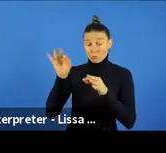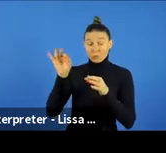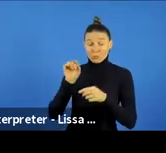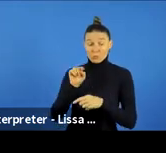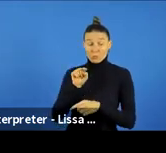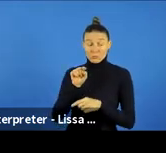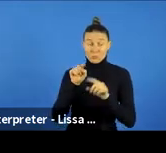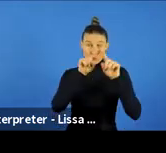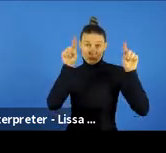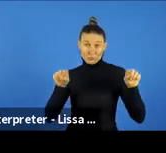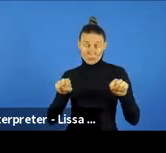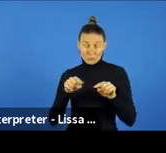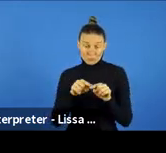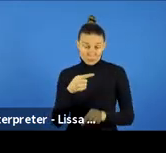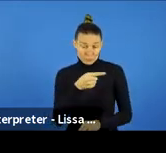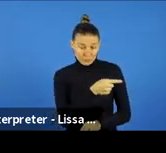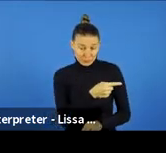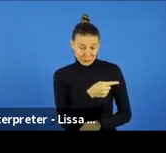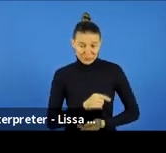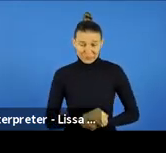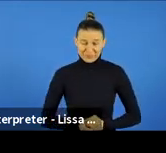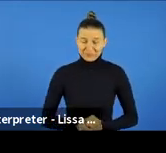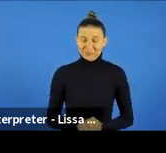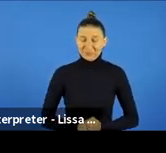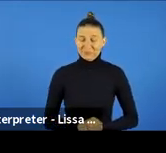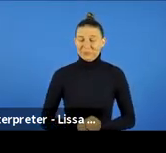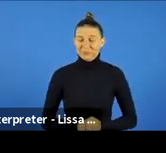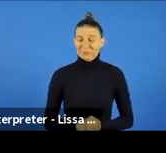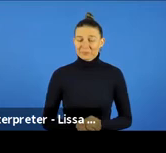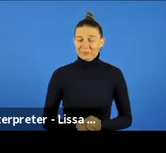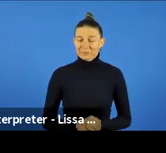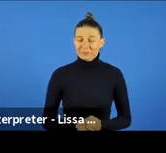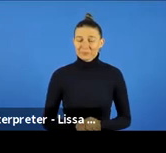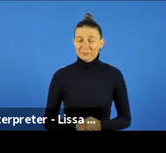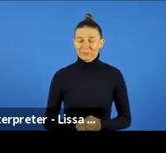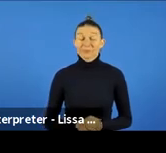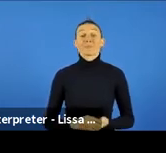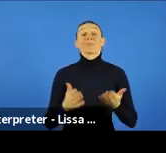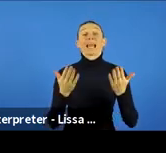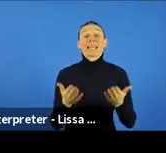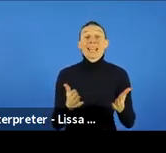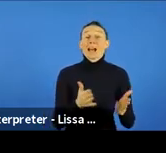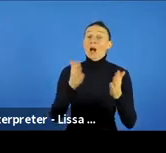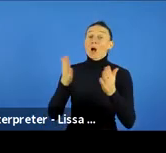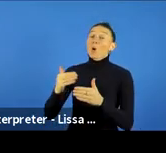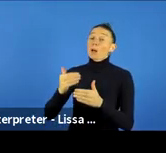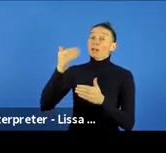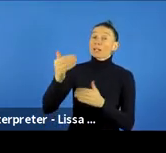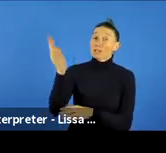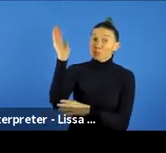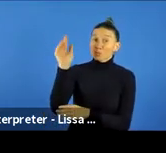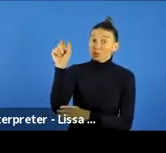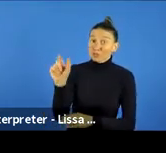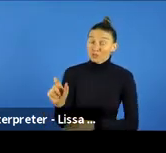on the chat of the broadcasting. So I will move to the next innovators.